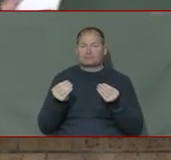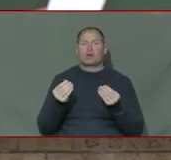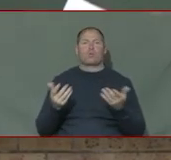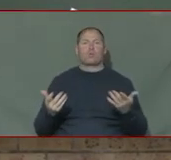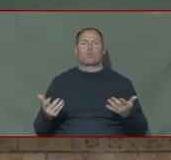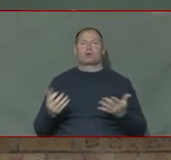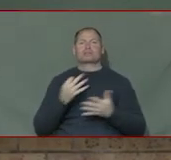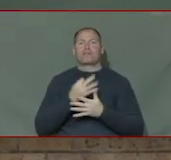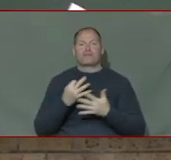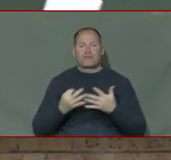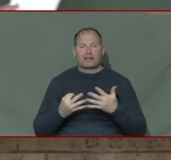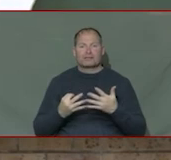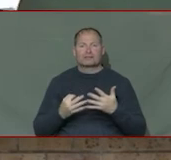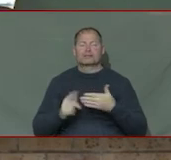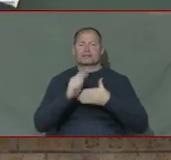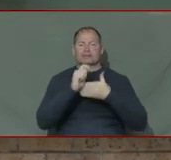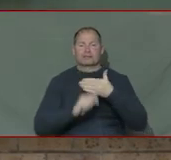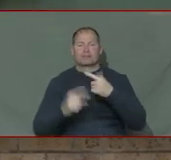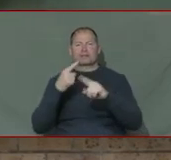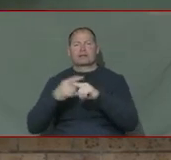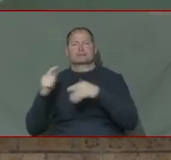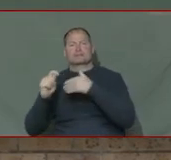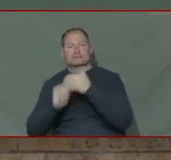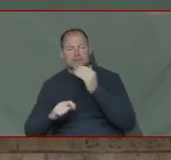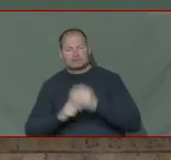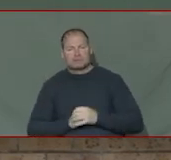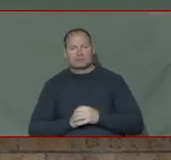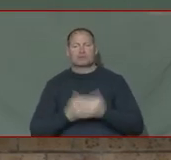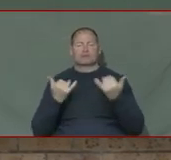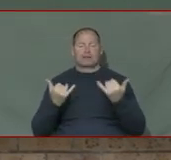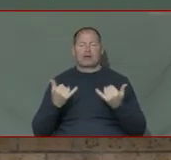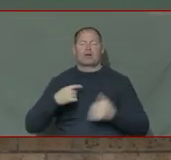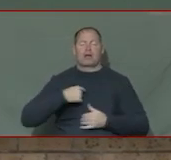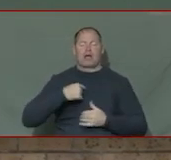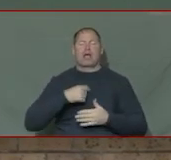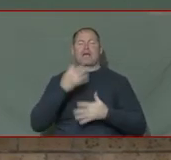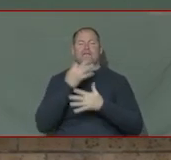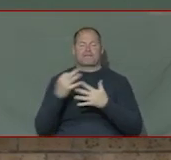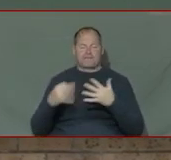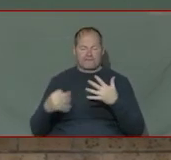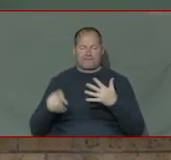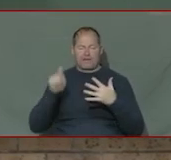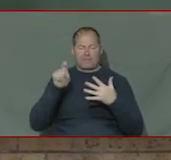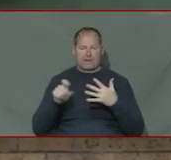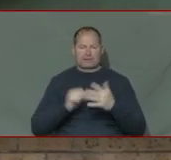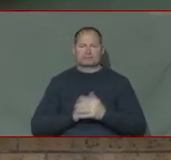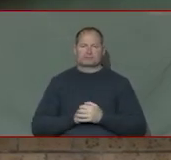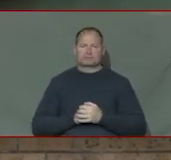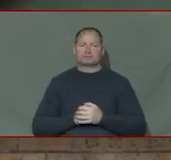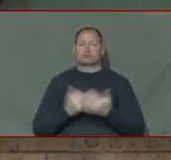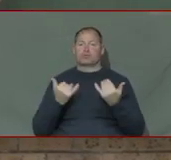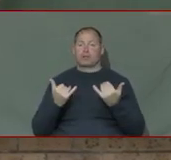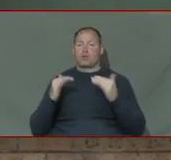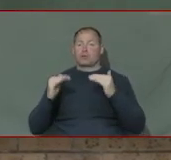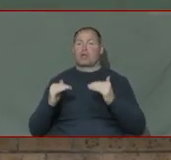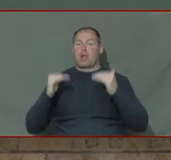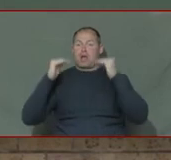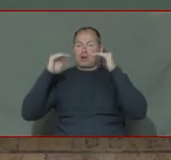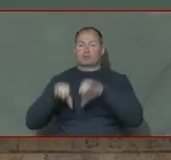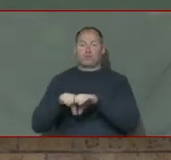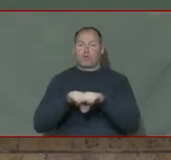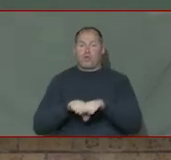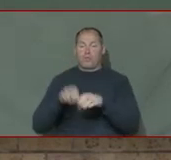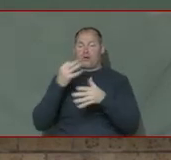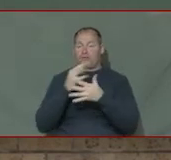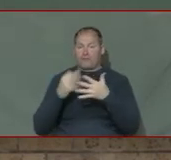a term times a term. So I need to factorize that expression. So I take out the highest common factor, which